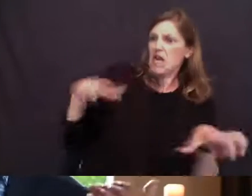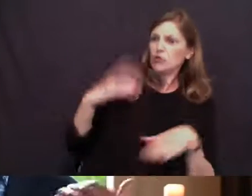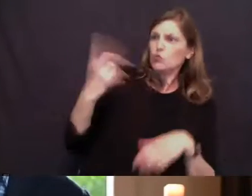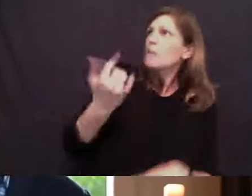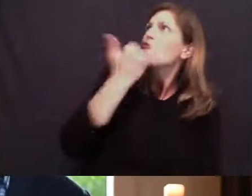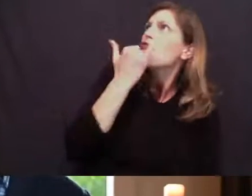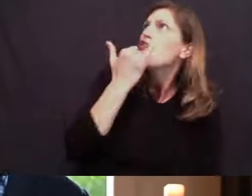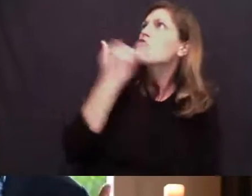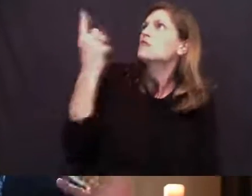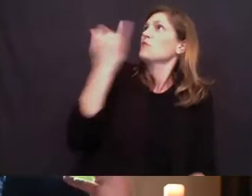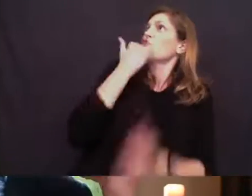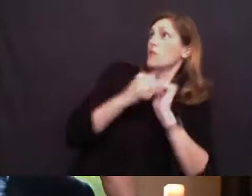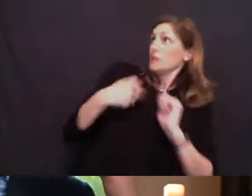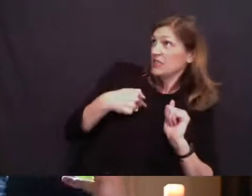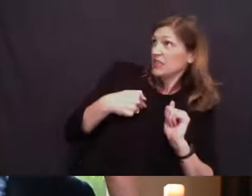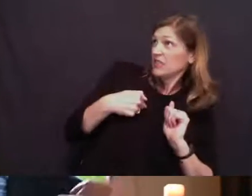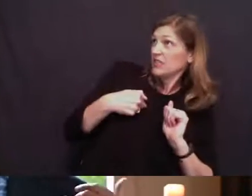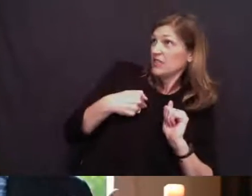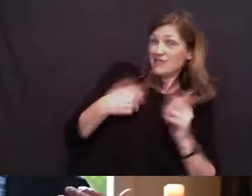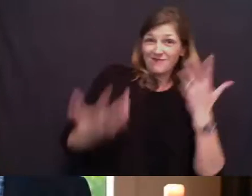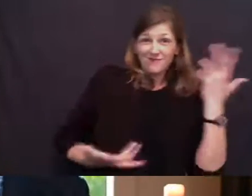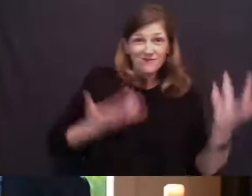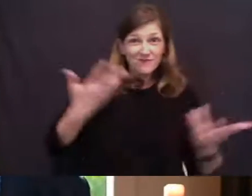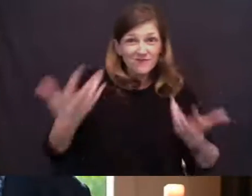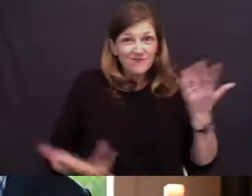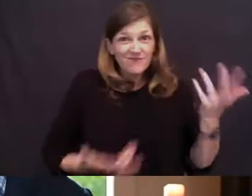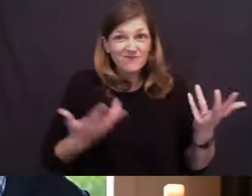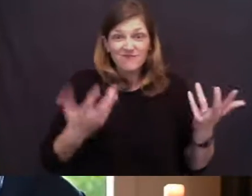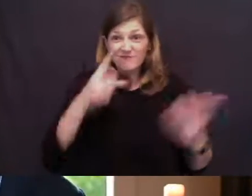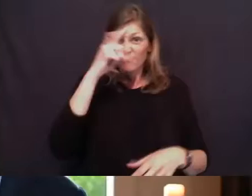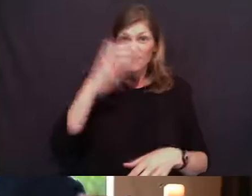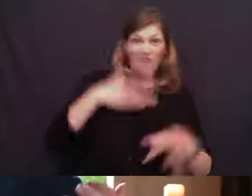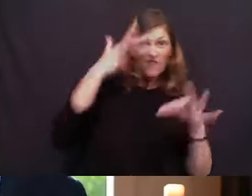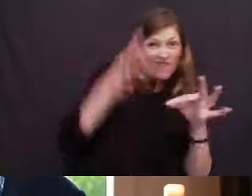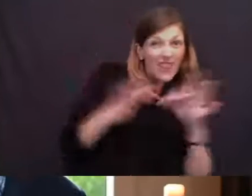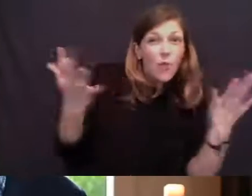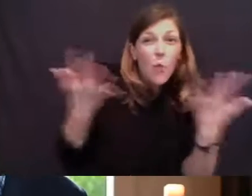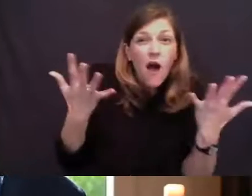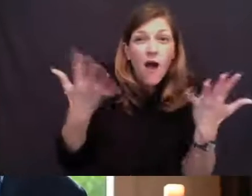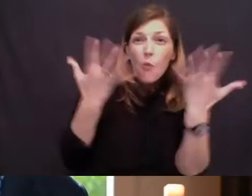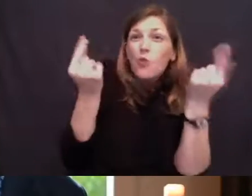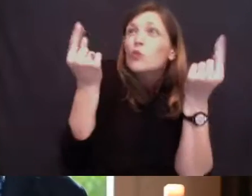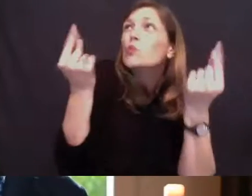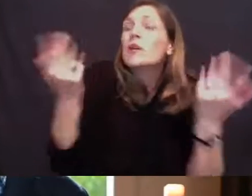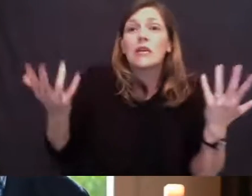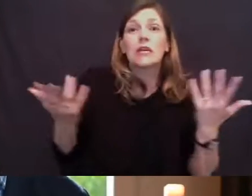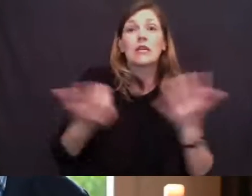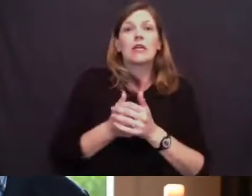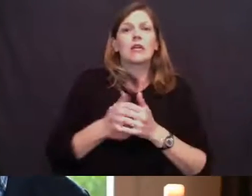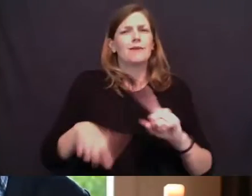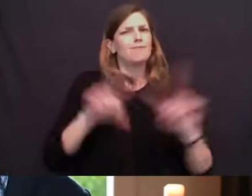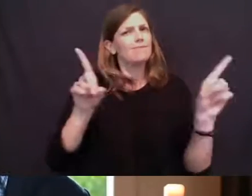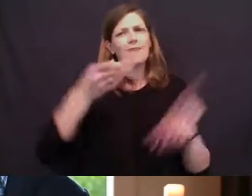wrong? Is there something wrong with me? Did I do something? Like, is it because of my faith? Like, what? God, what are you doing? But God